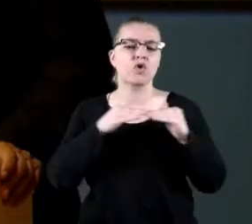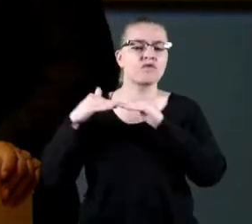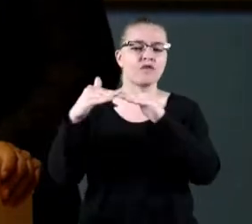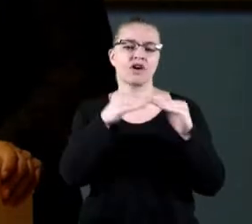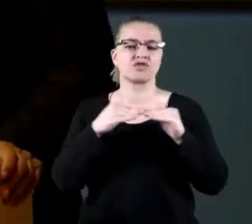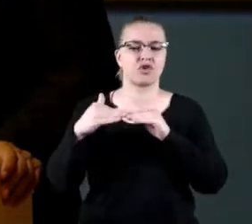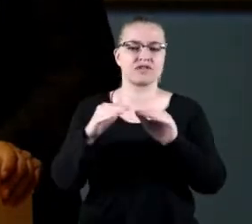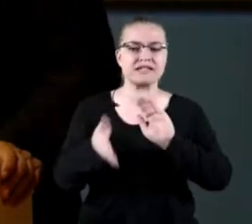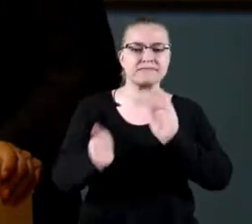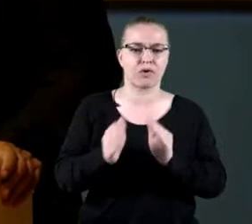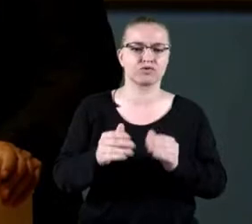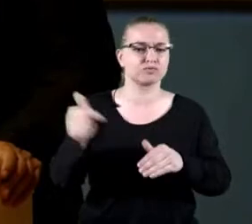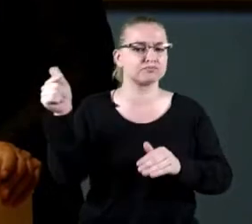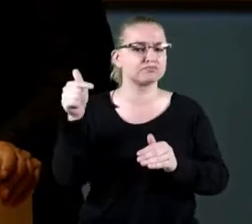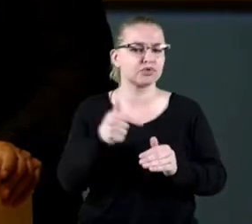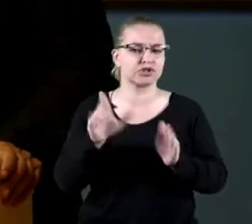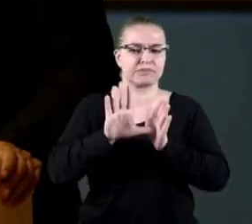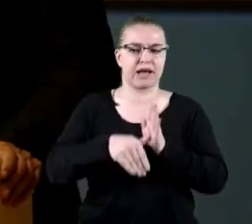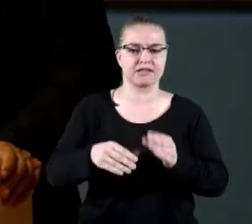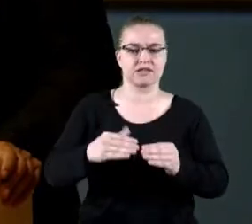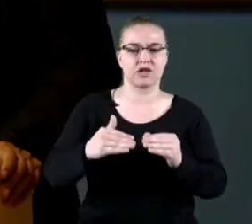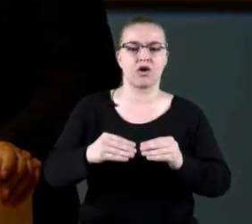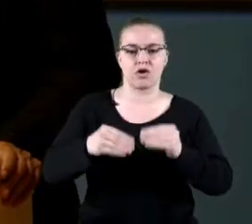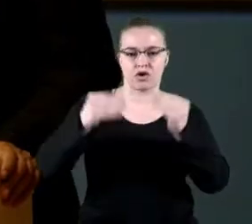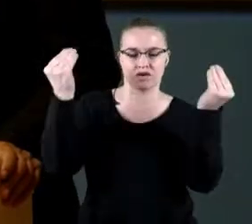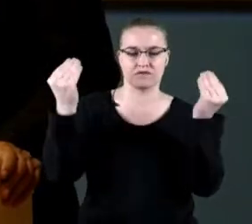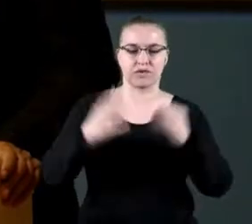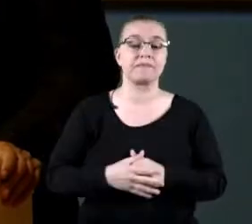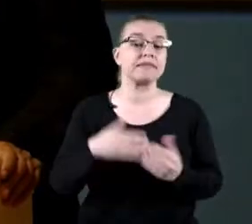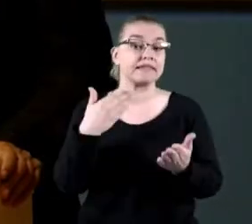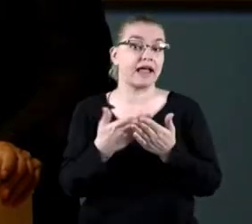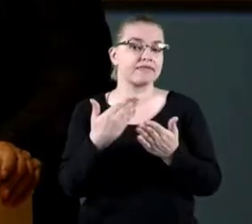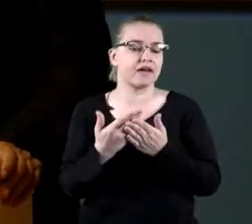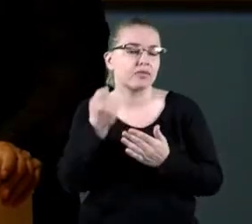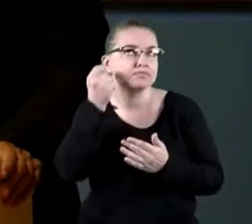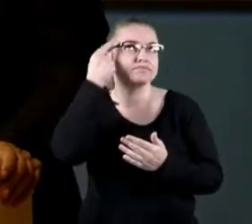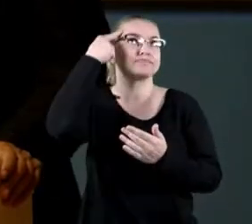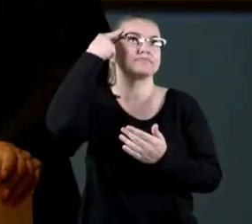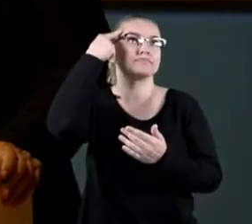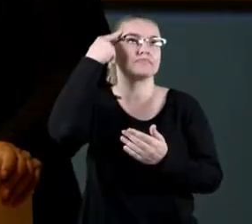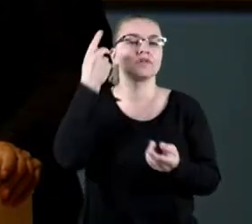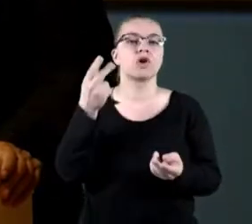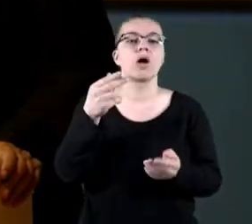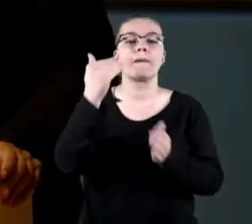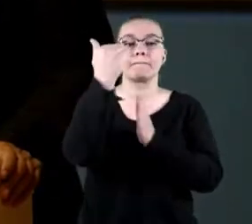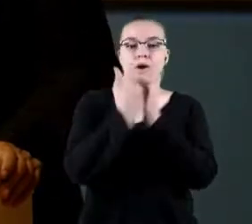City Resilience Global Program of UN Habitat, was born, by making sure that we implement the